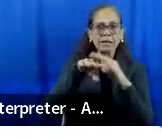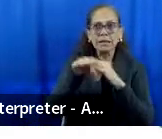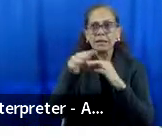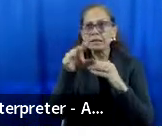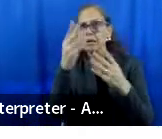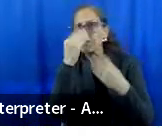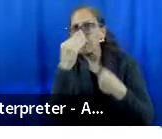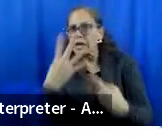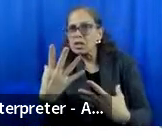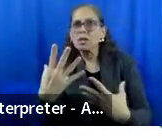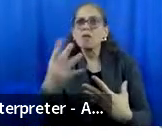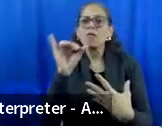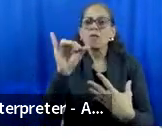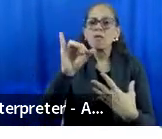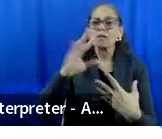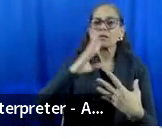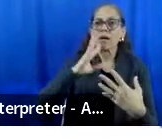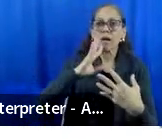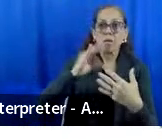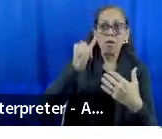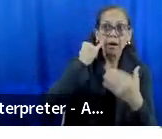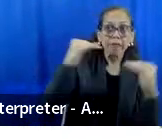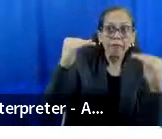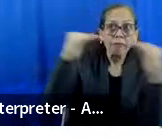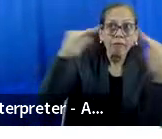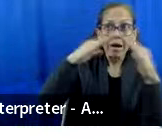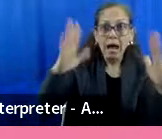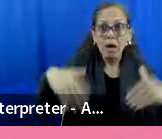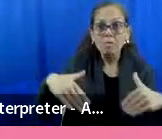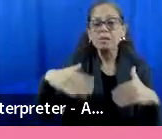facilitate conversations about equity in the city.